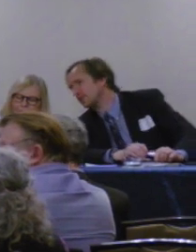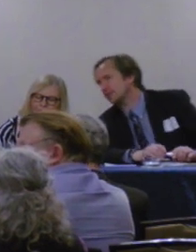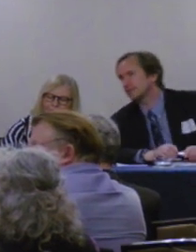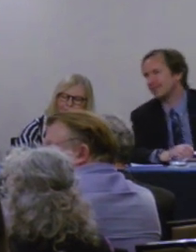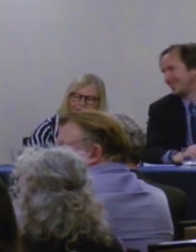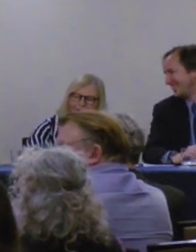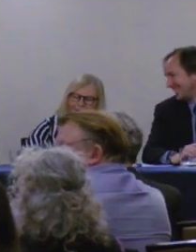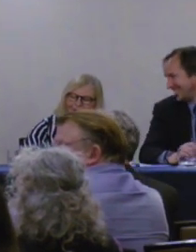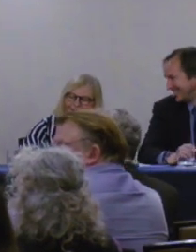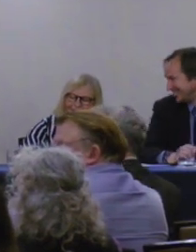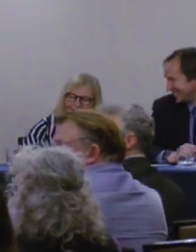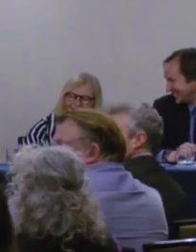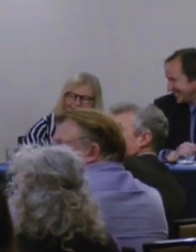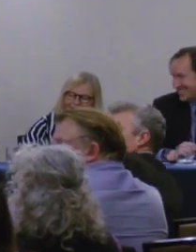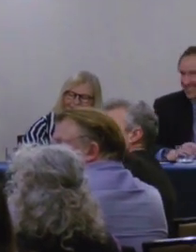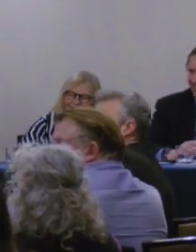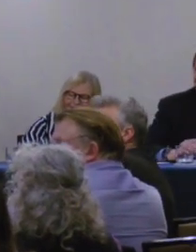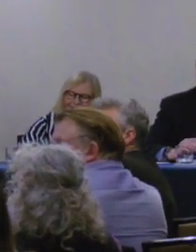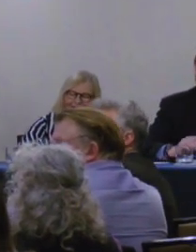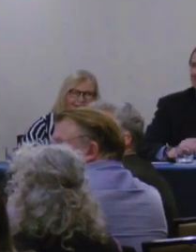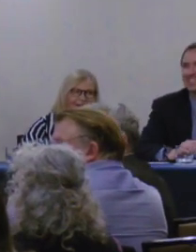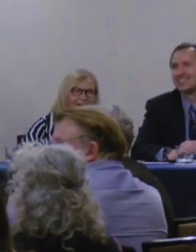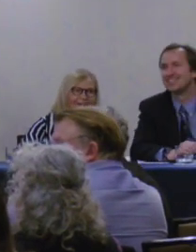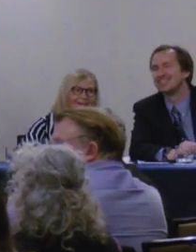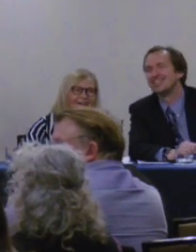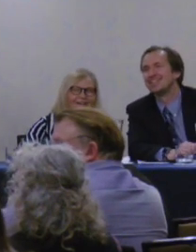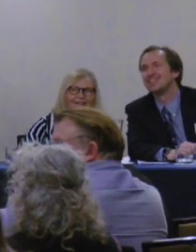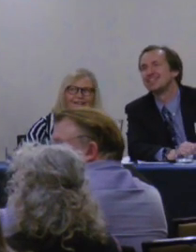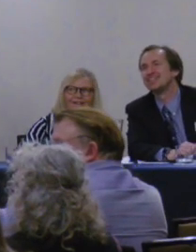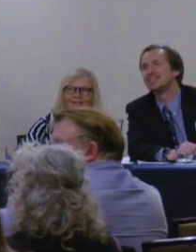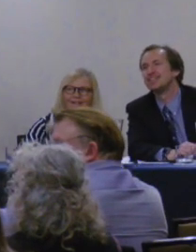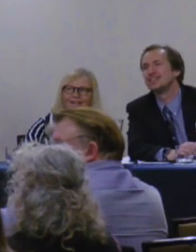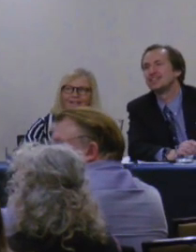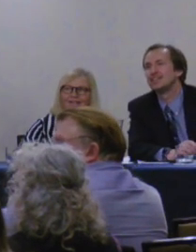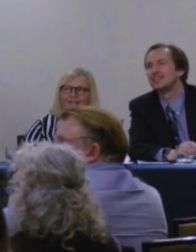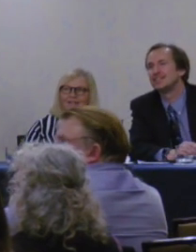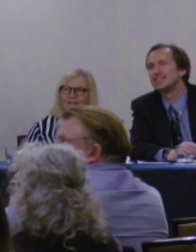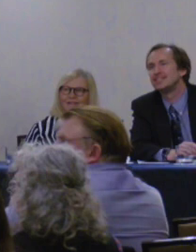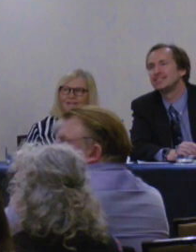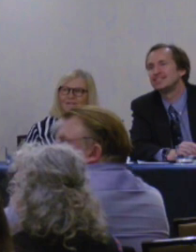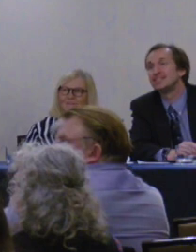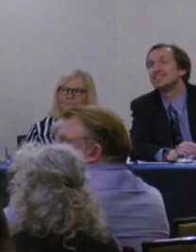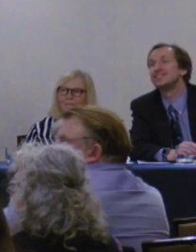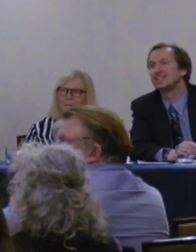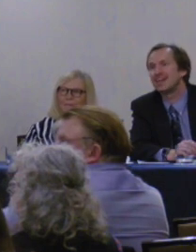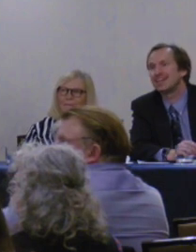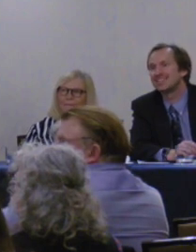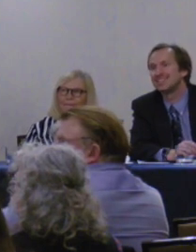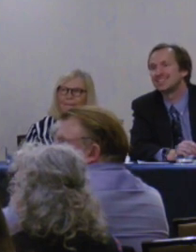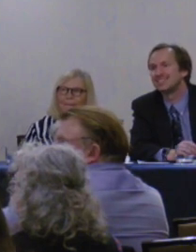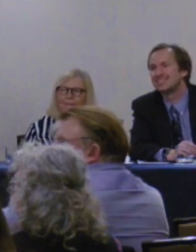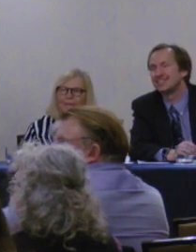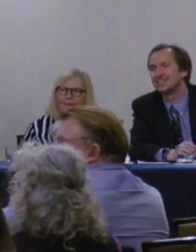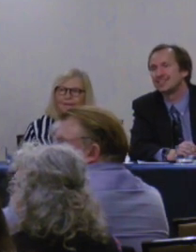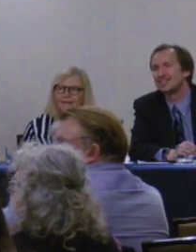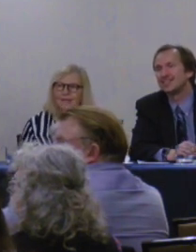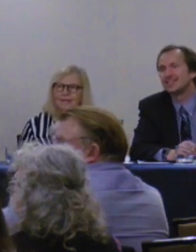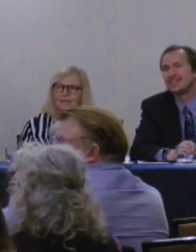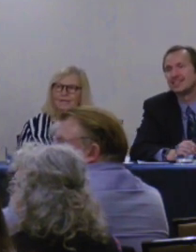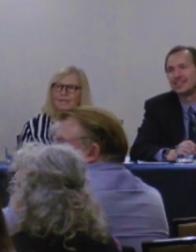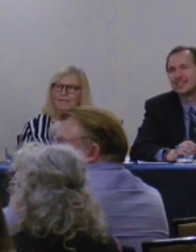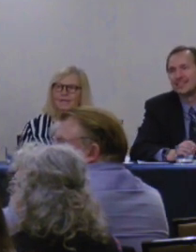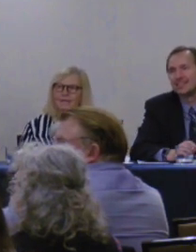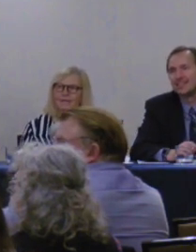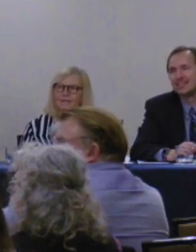Yeah, thank you so much, but also thank to the presenters. I think the presentations were very insightful. Yeah. My name is